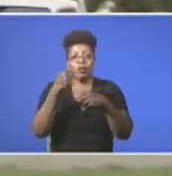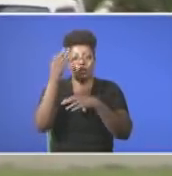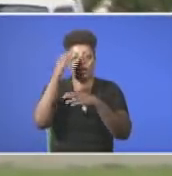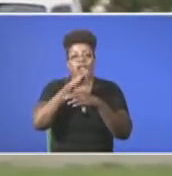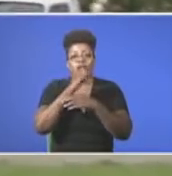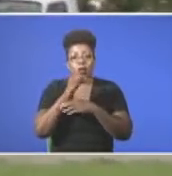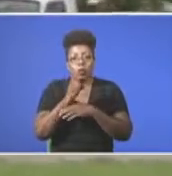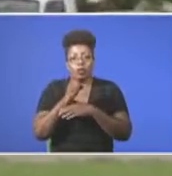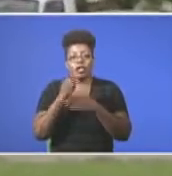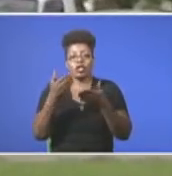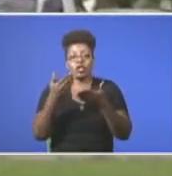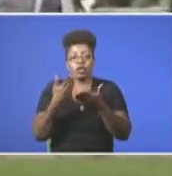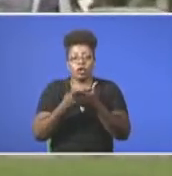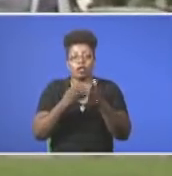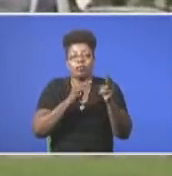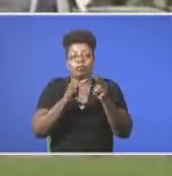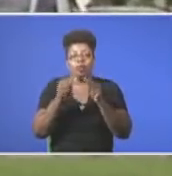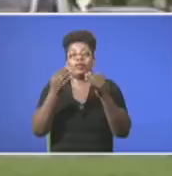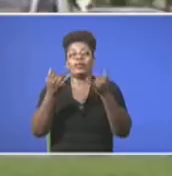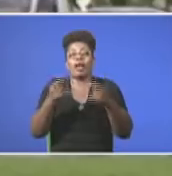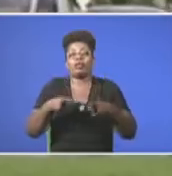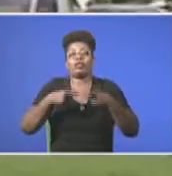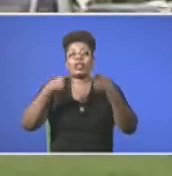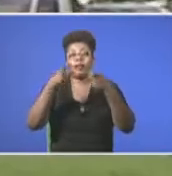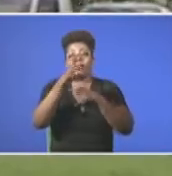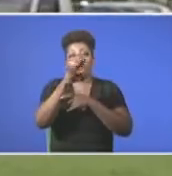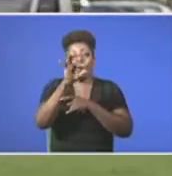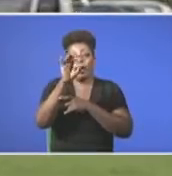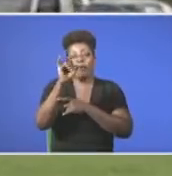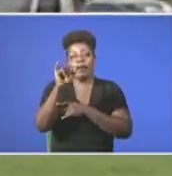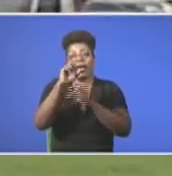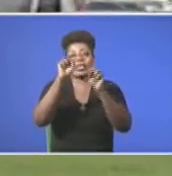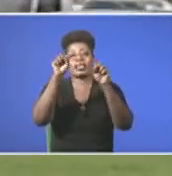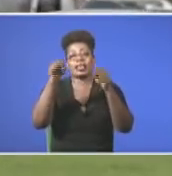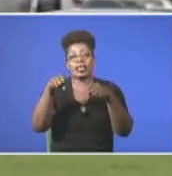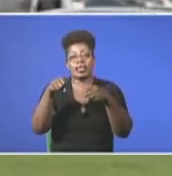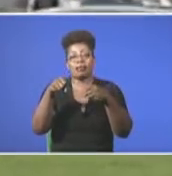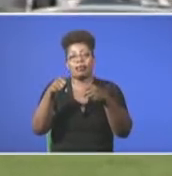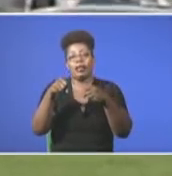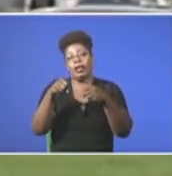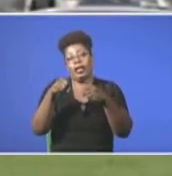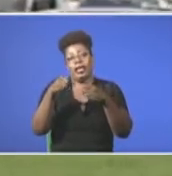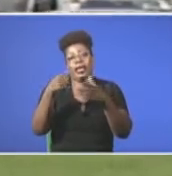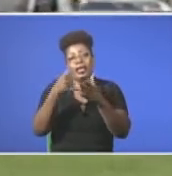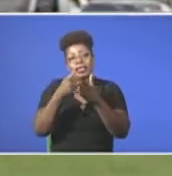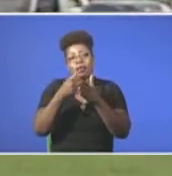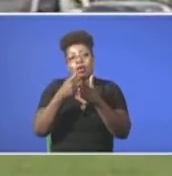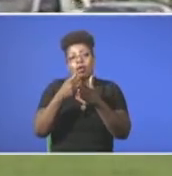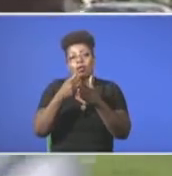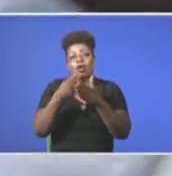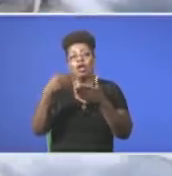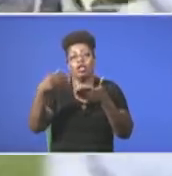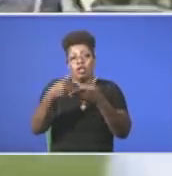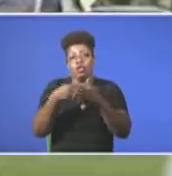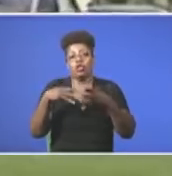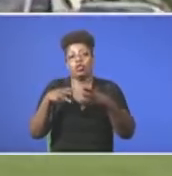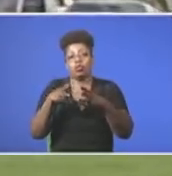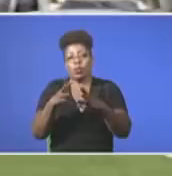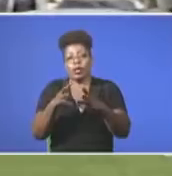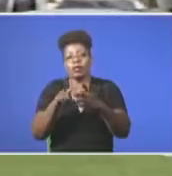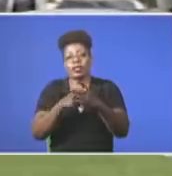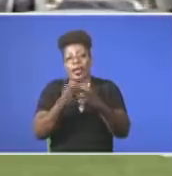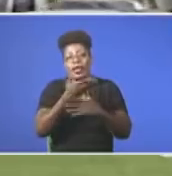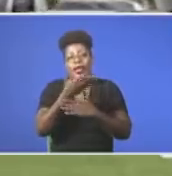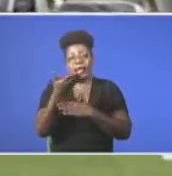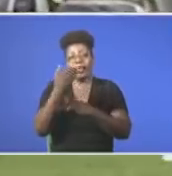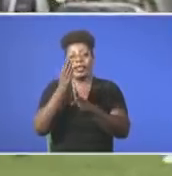move now for us to come in and provide the Wi-Fi systems. Like he said, it's the gateway to implementing anything with the public